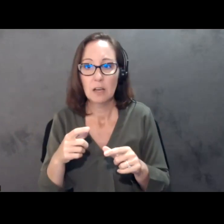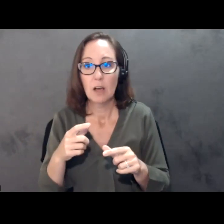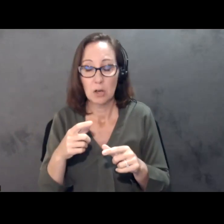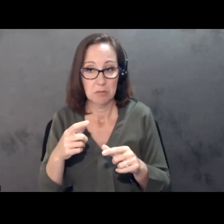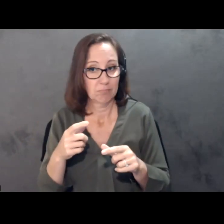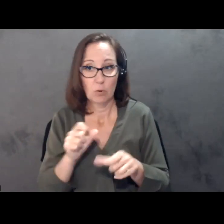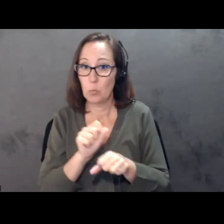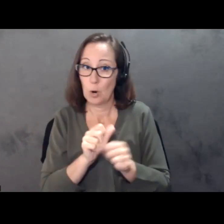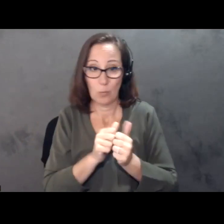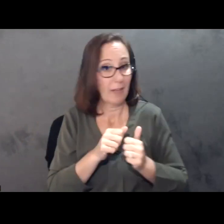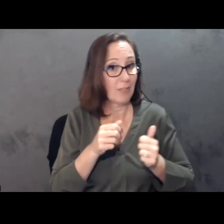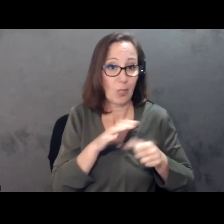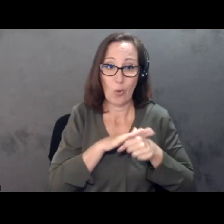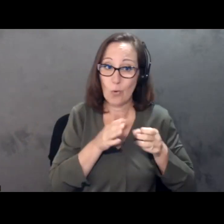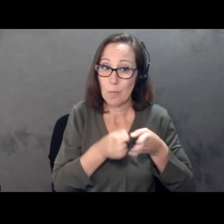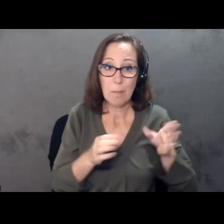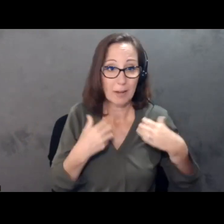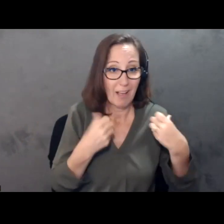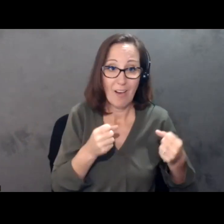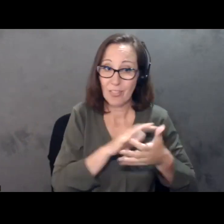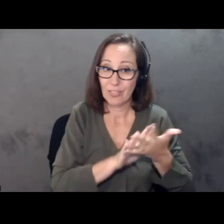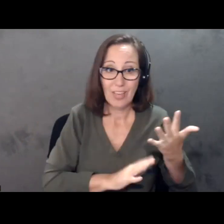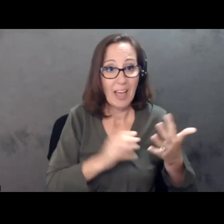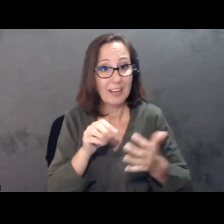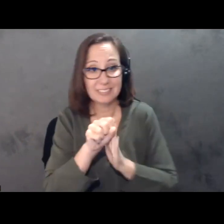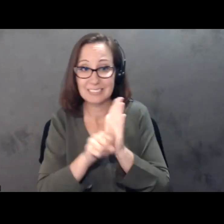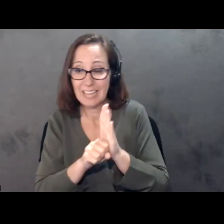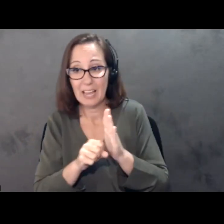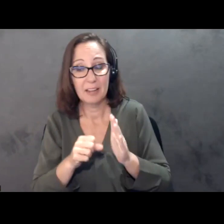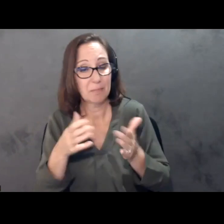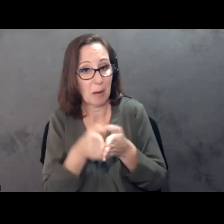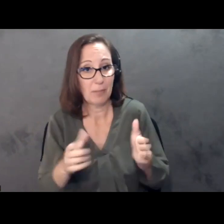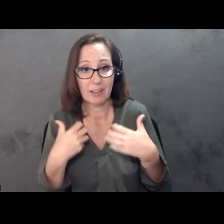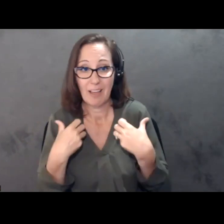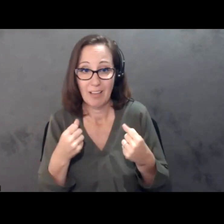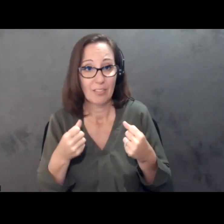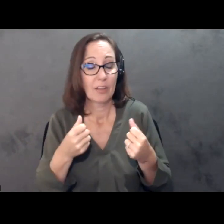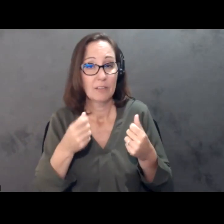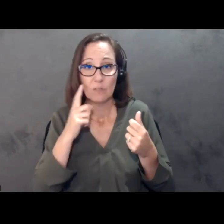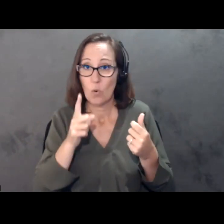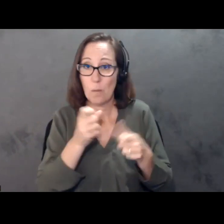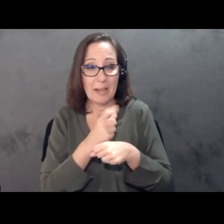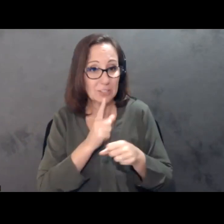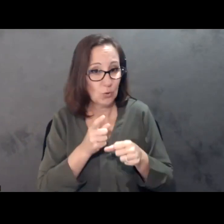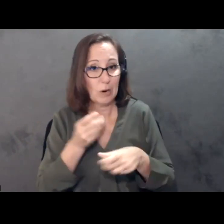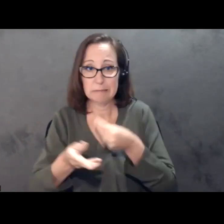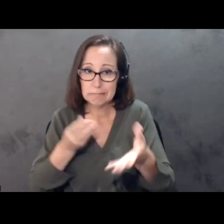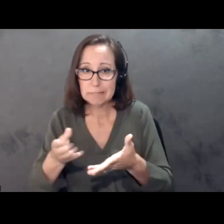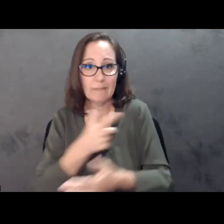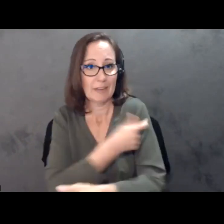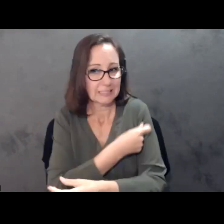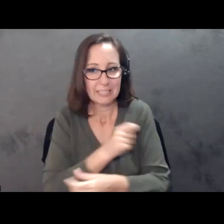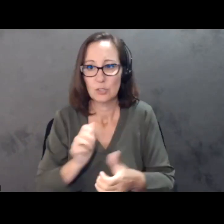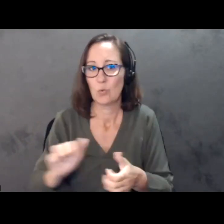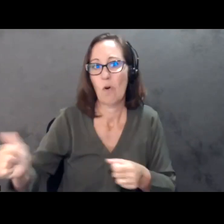health in all areas, as well as the state public health, in order to get those vaccines out to the facilities to ensure that everyone